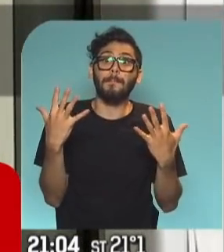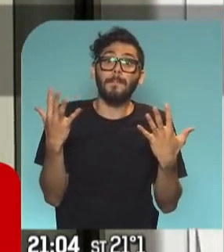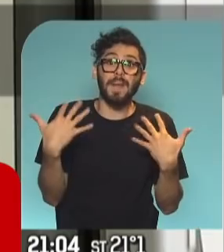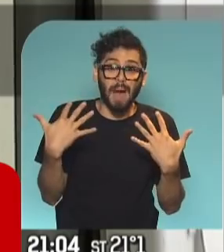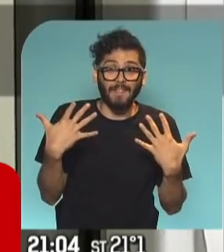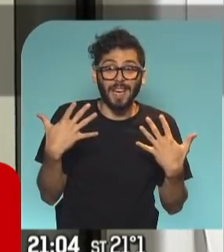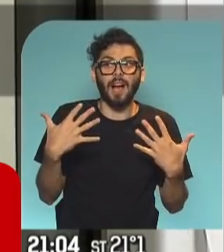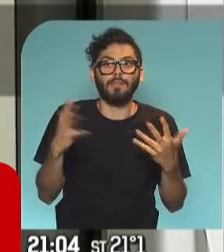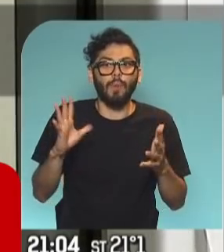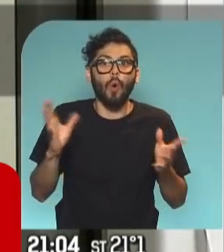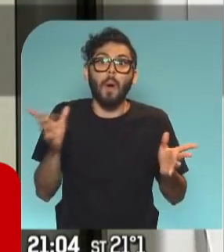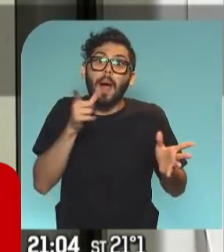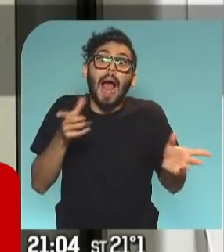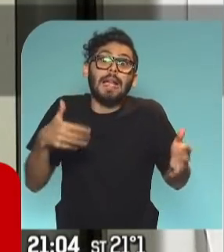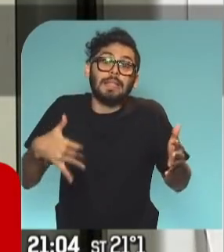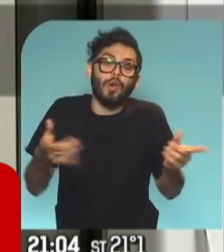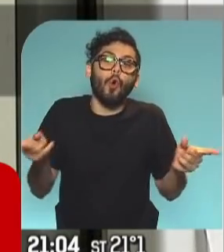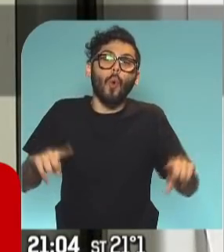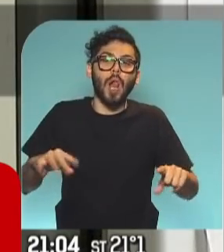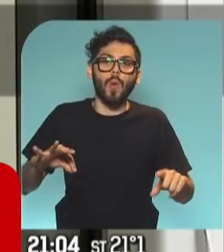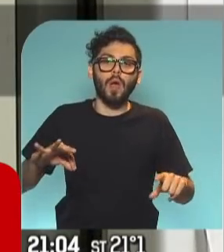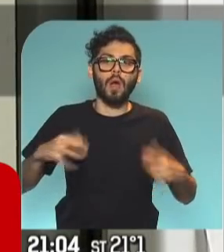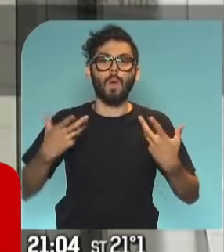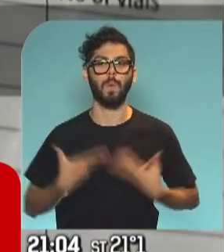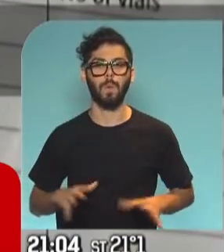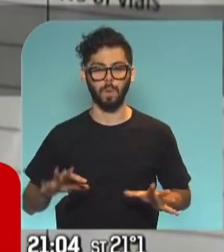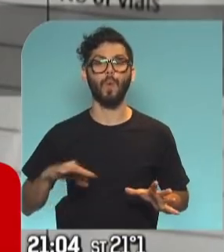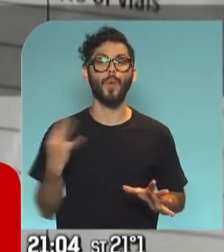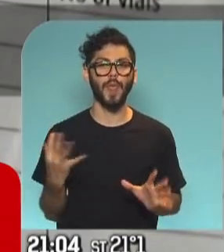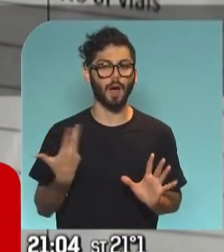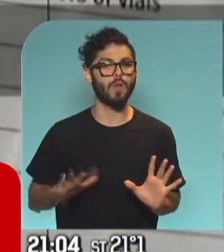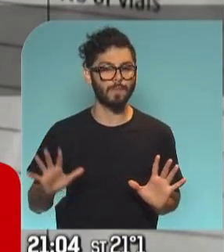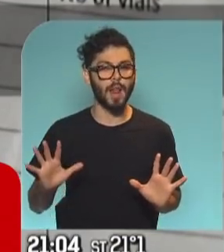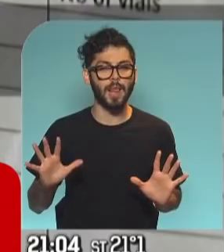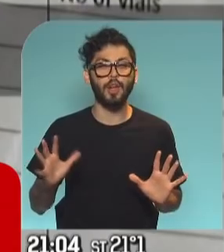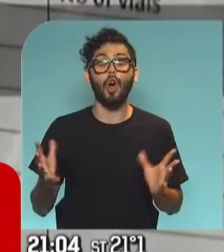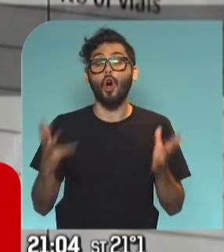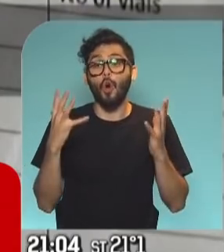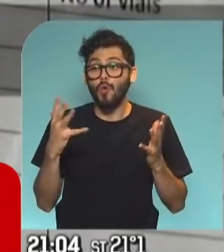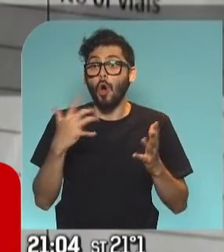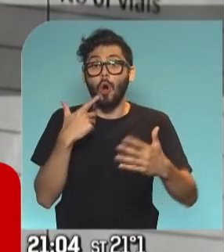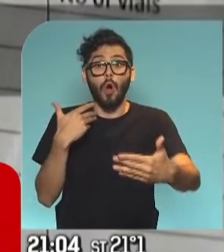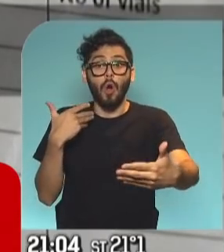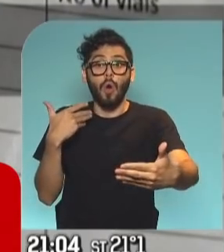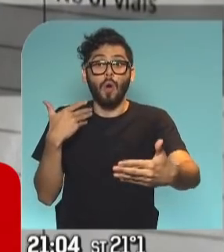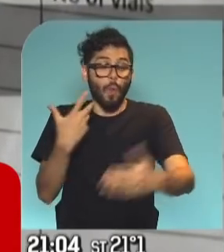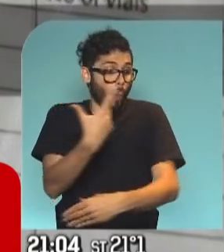we will see life starting to return to normal, and obviously the sooner we